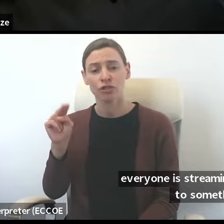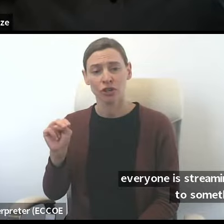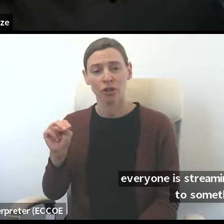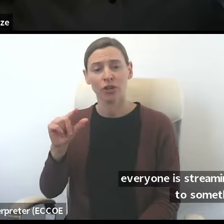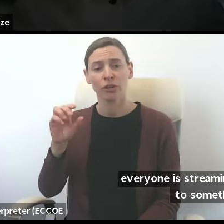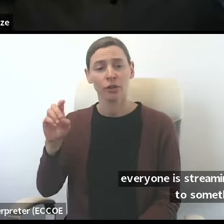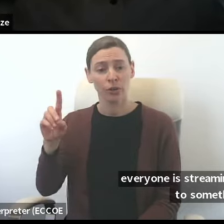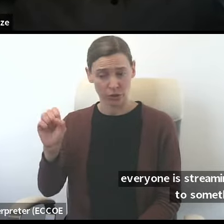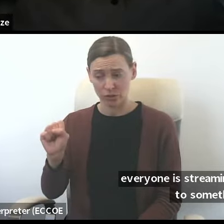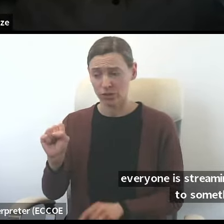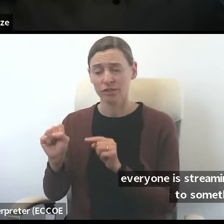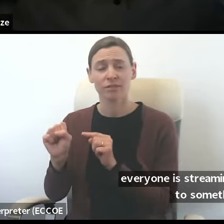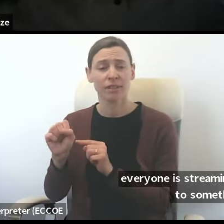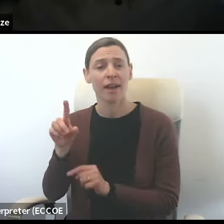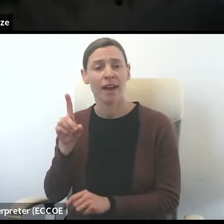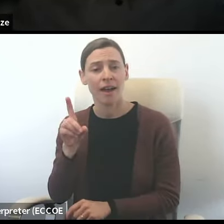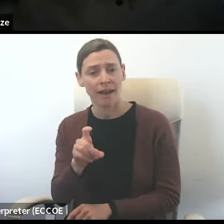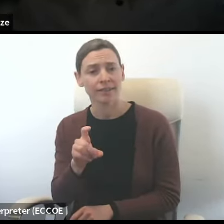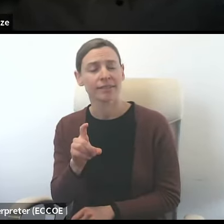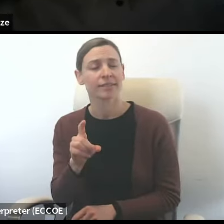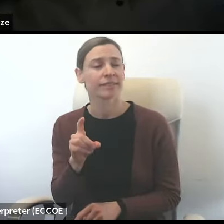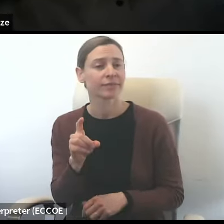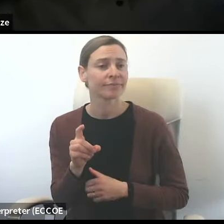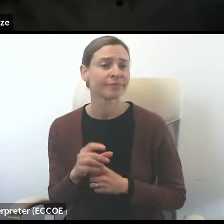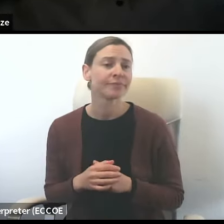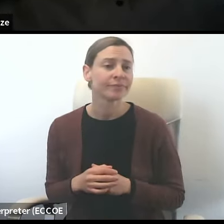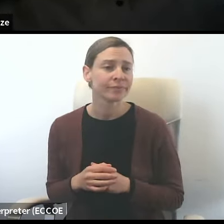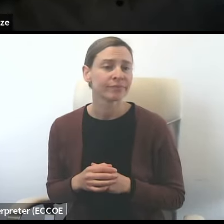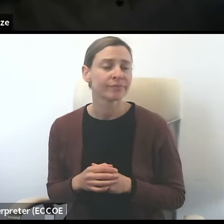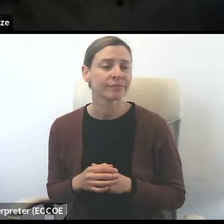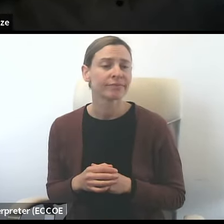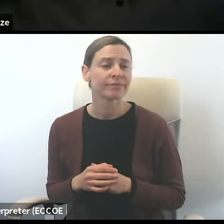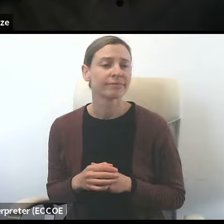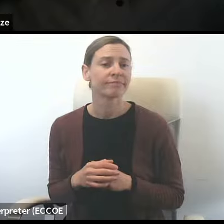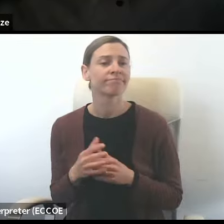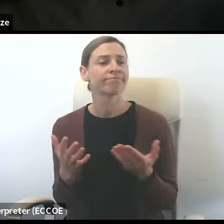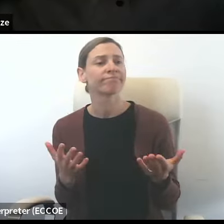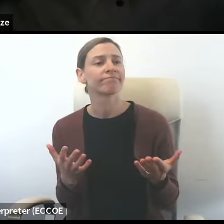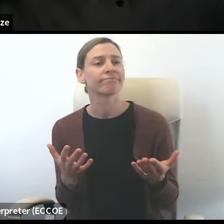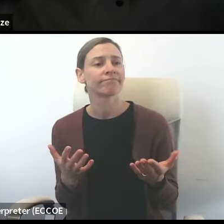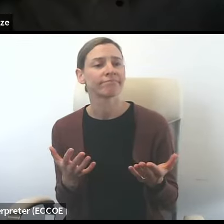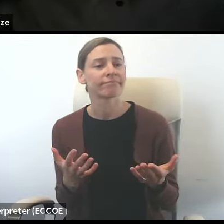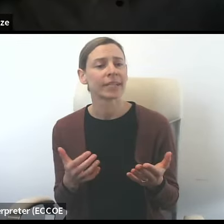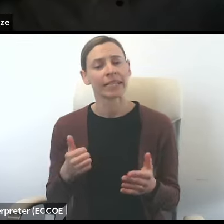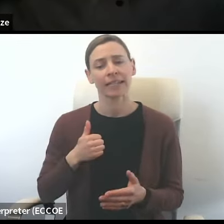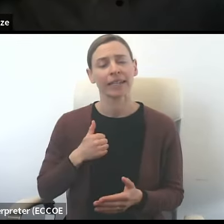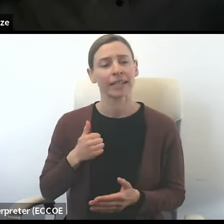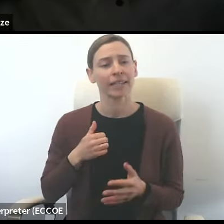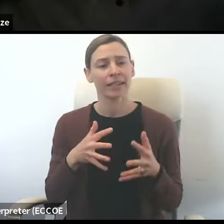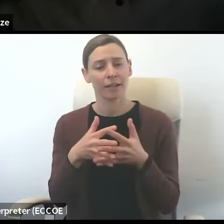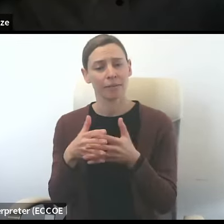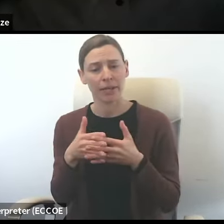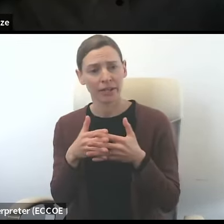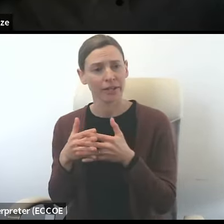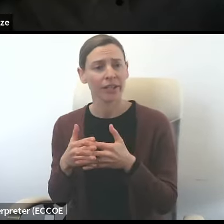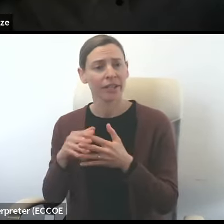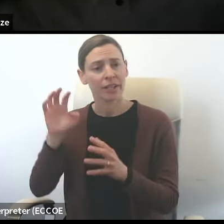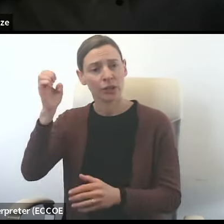asks, what does the recognition of Canadian, US, and European institutions mean to you?